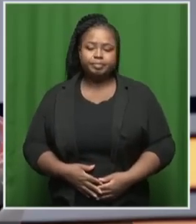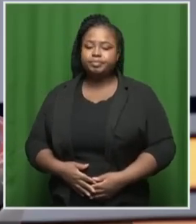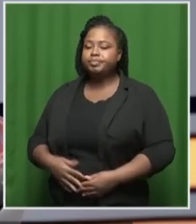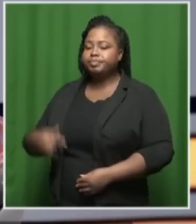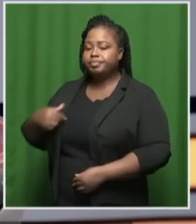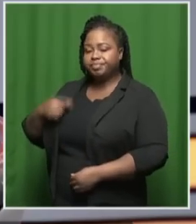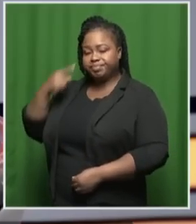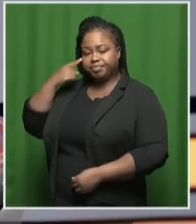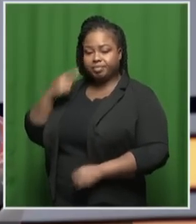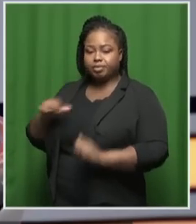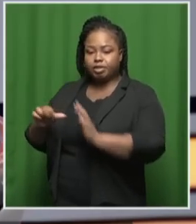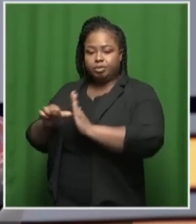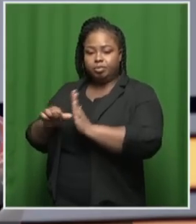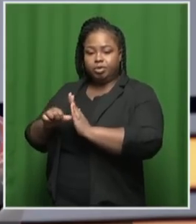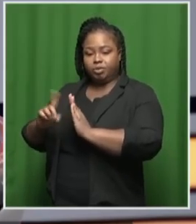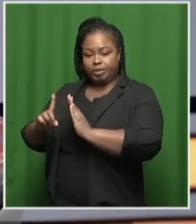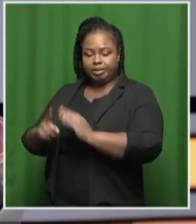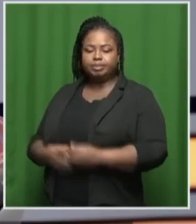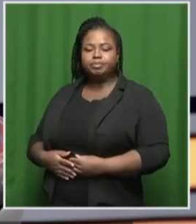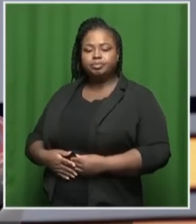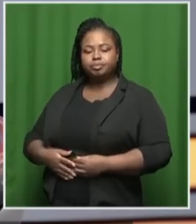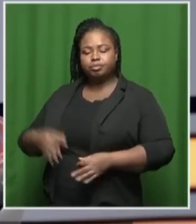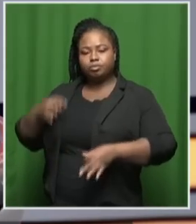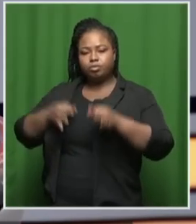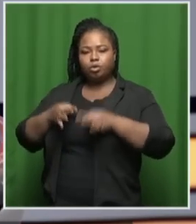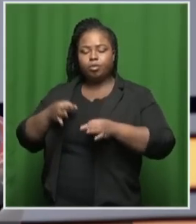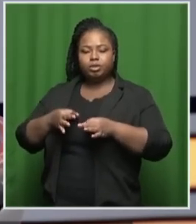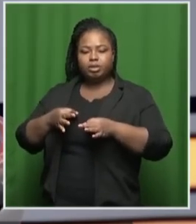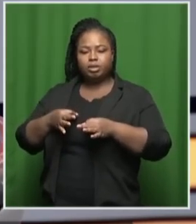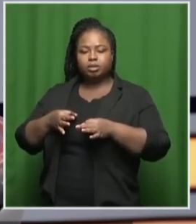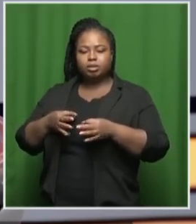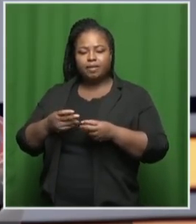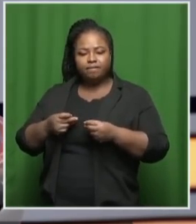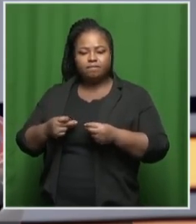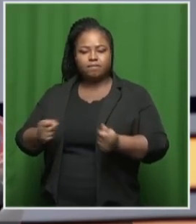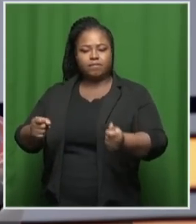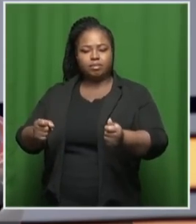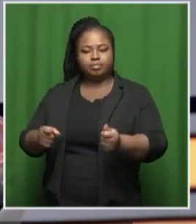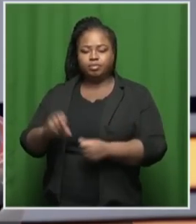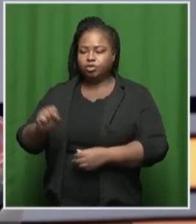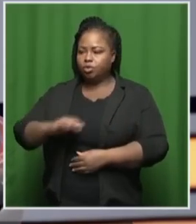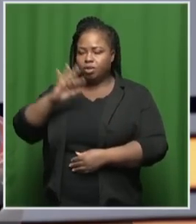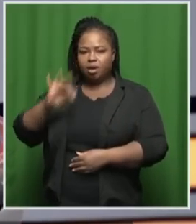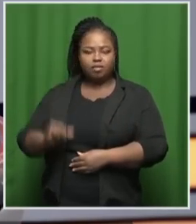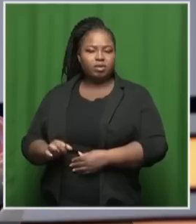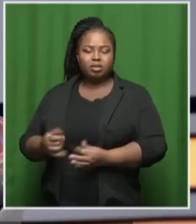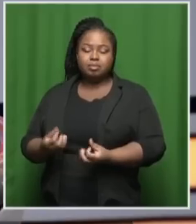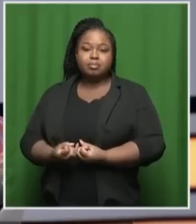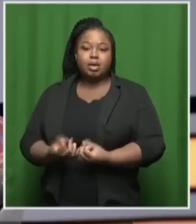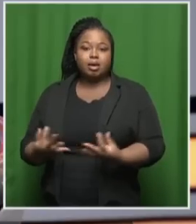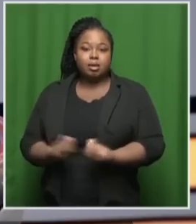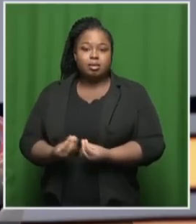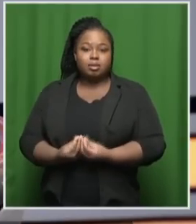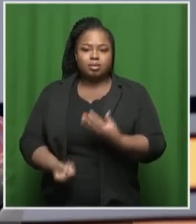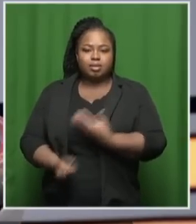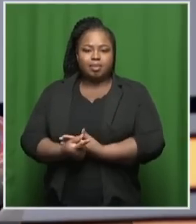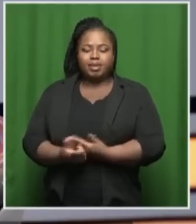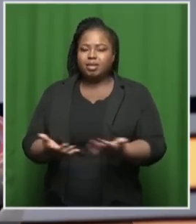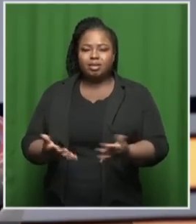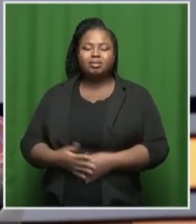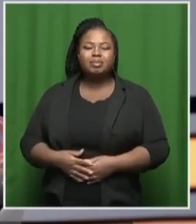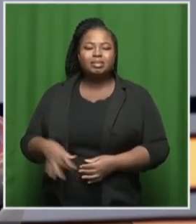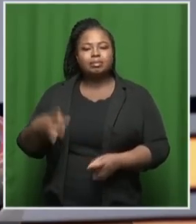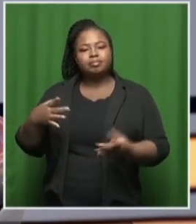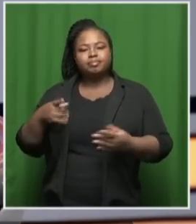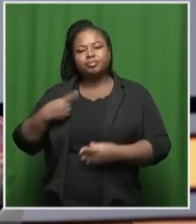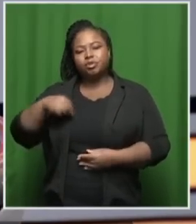thing to track, Leanne, is that politics moves so quickly in South Africa, and there's so many things happening at so many times, and we